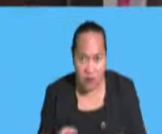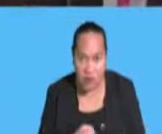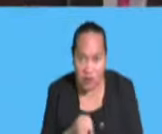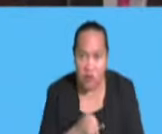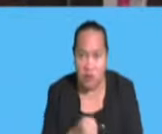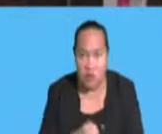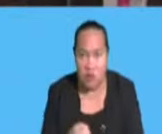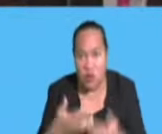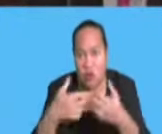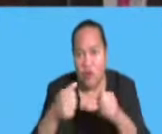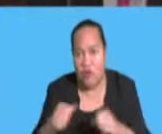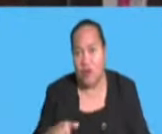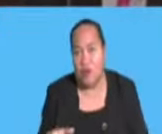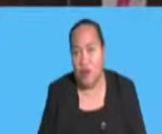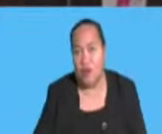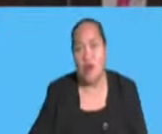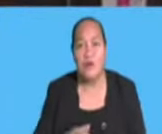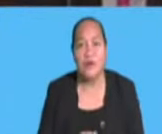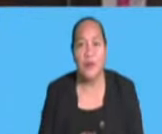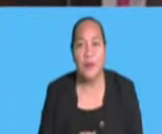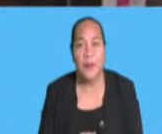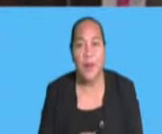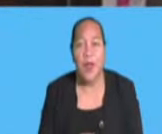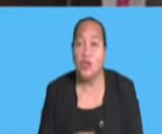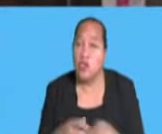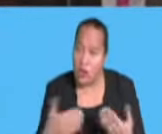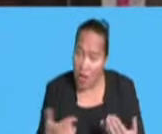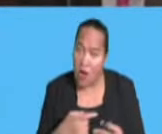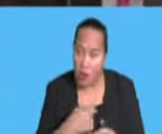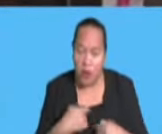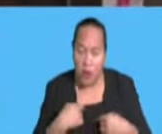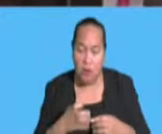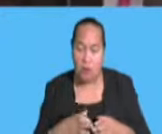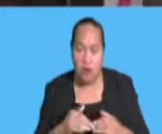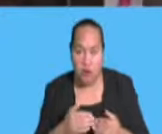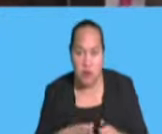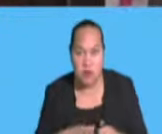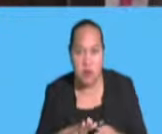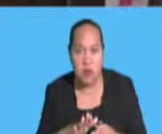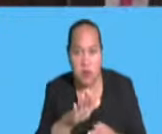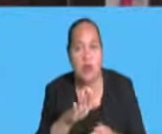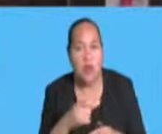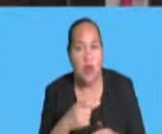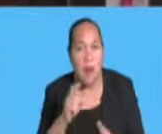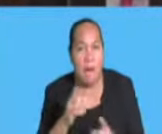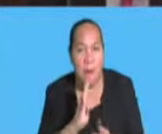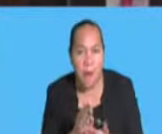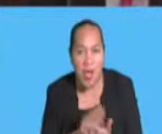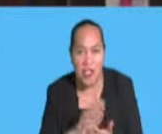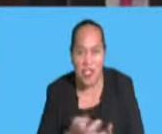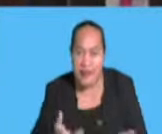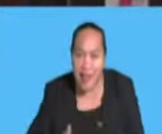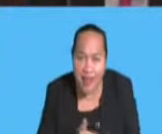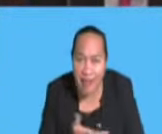Mr. Speaker said, we have moved forward with this budget dialogue, and let us not forget